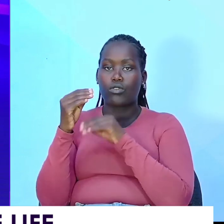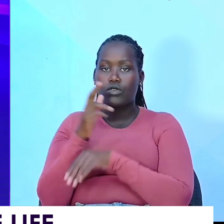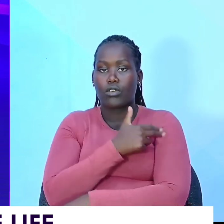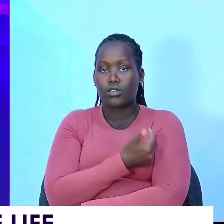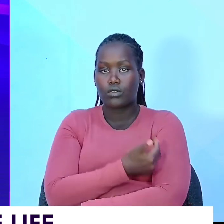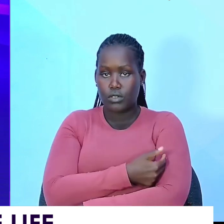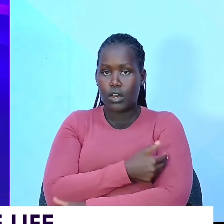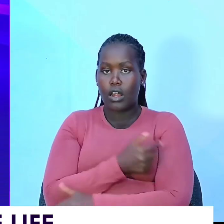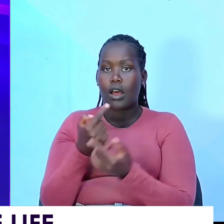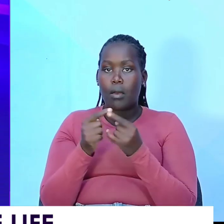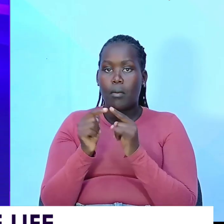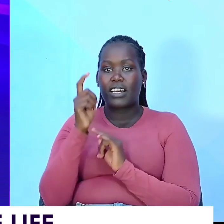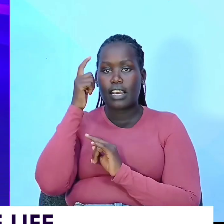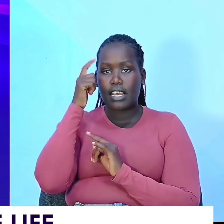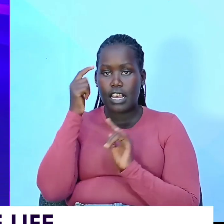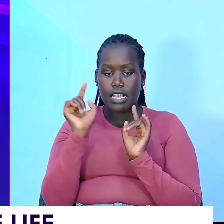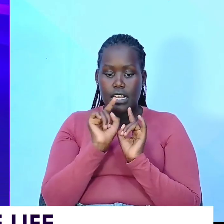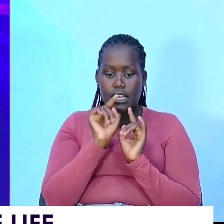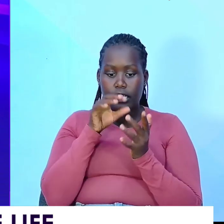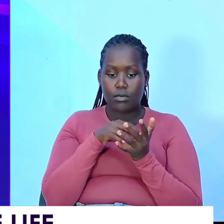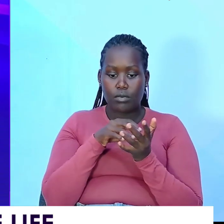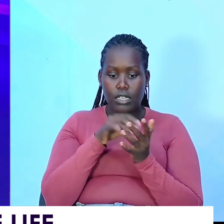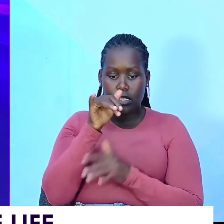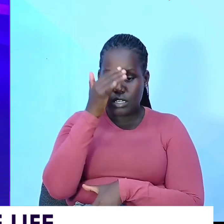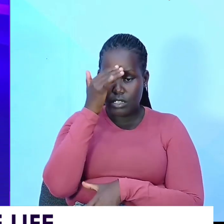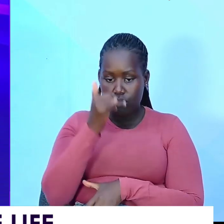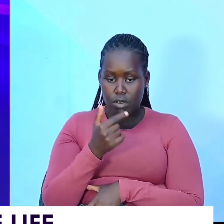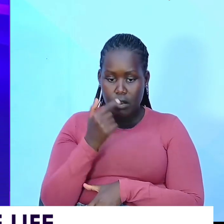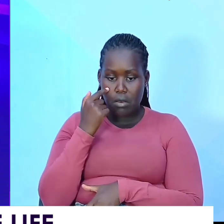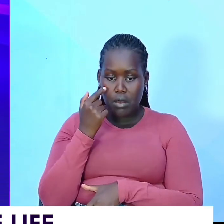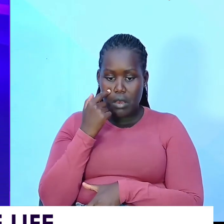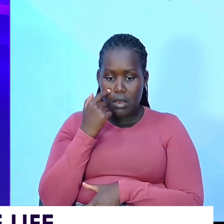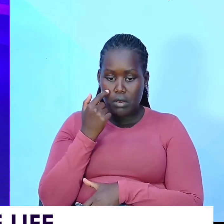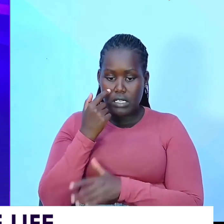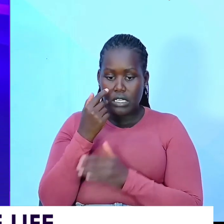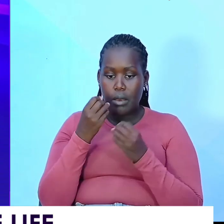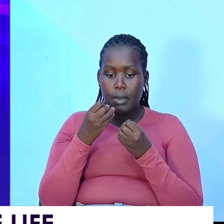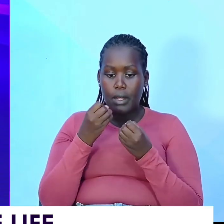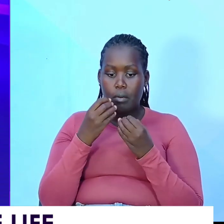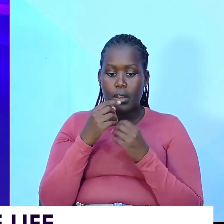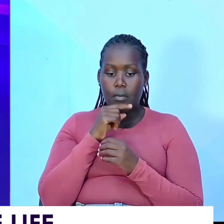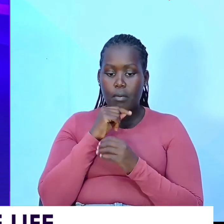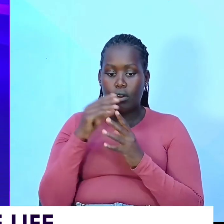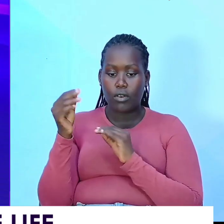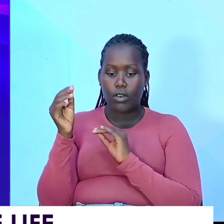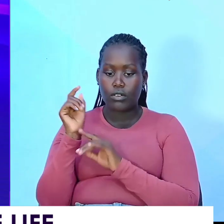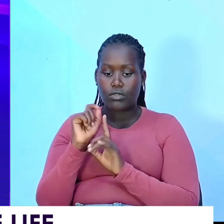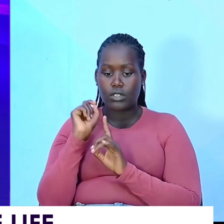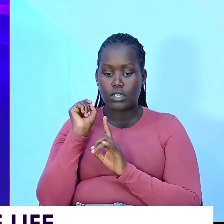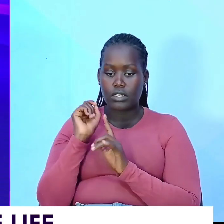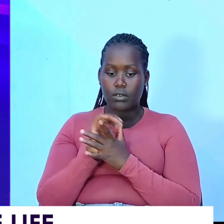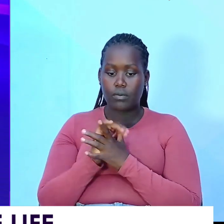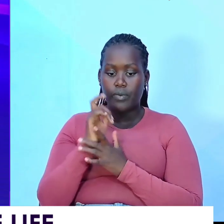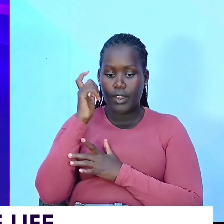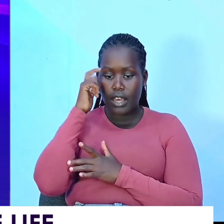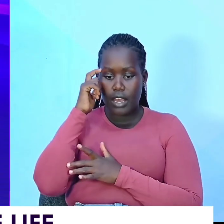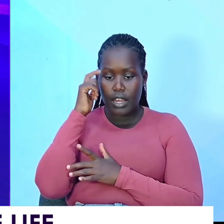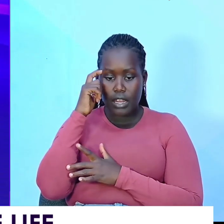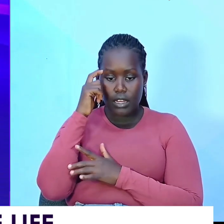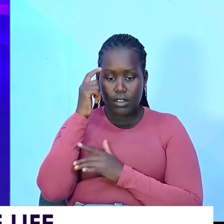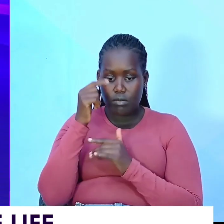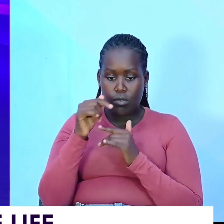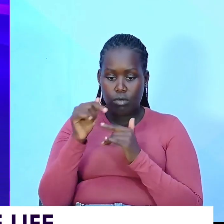I think it is the same case. That is why you don't see so many men going to test for HIV. I think we need to dig deeper on this issue of